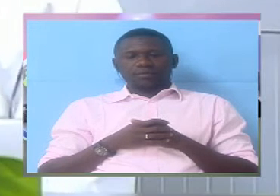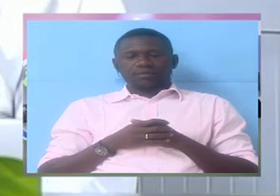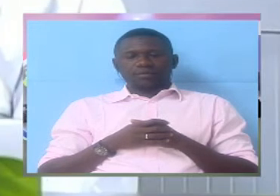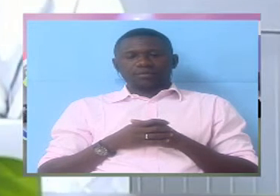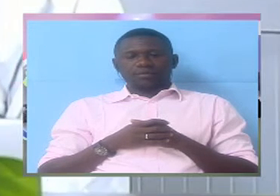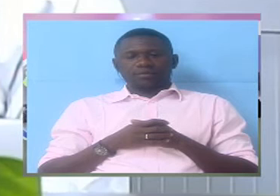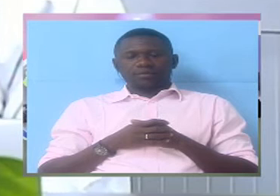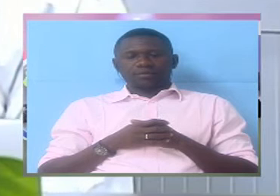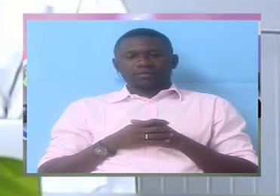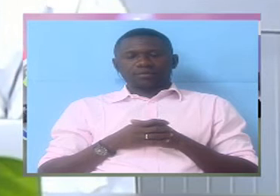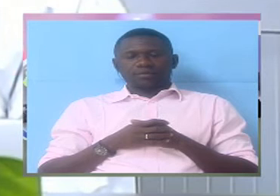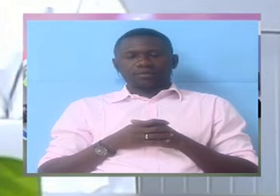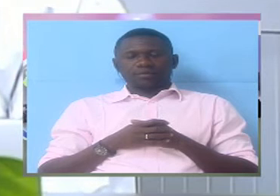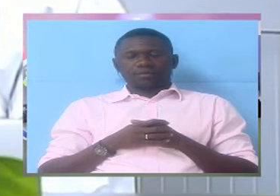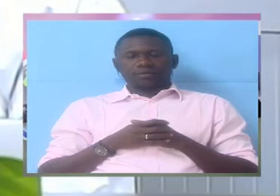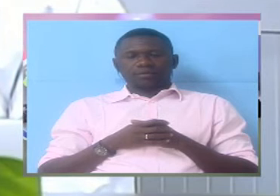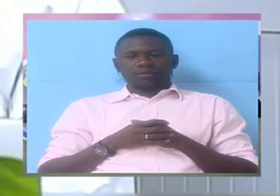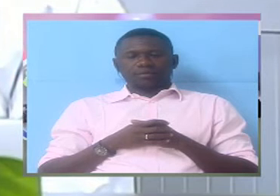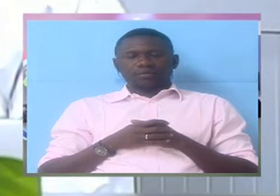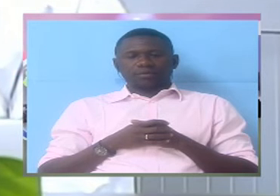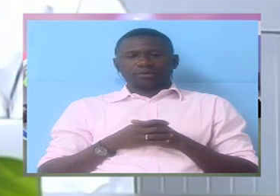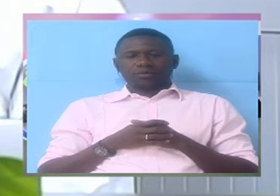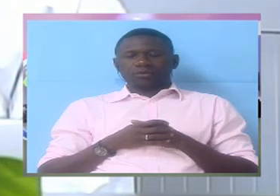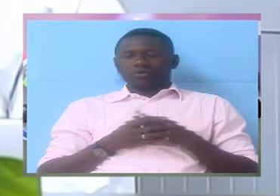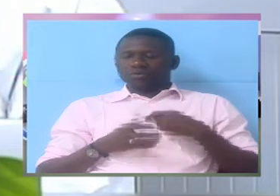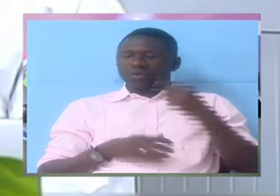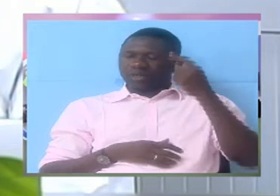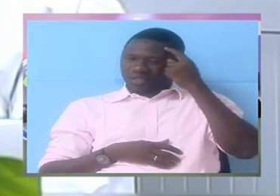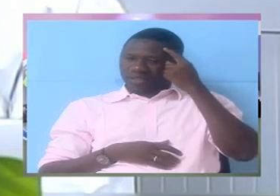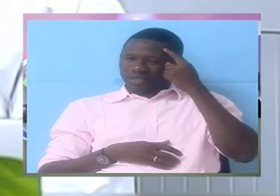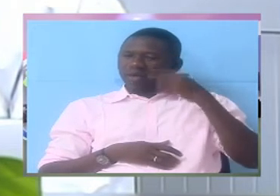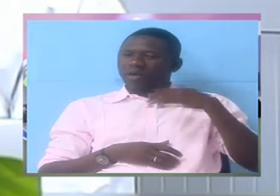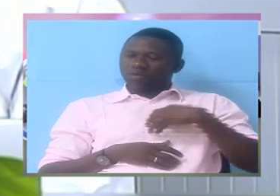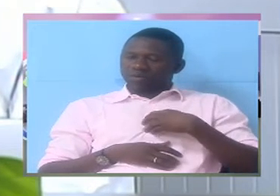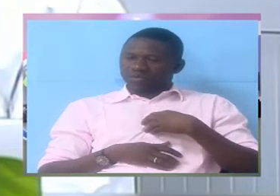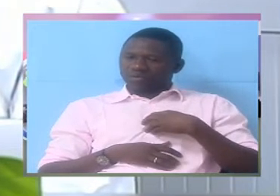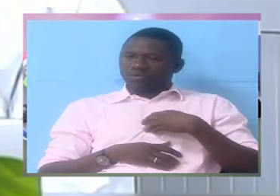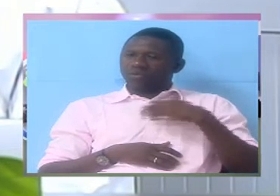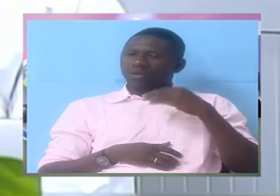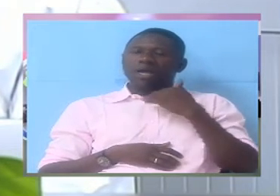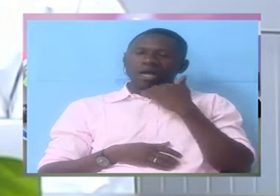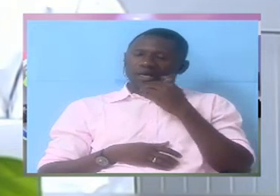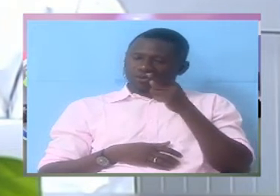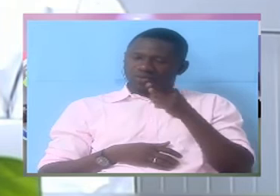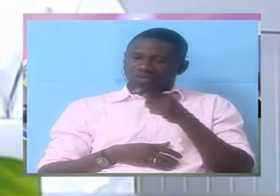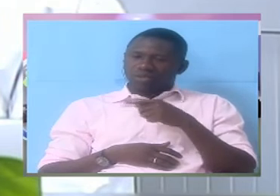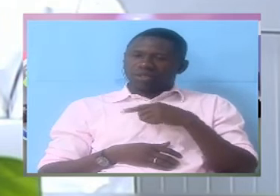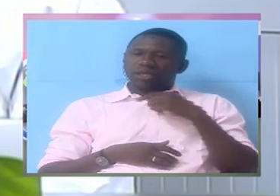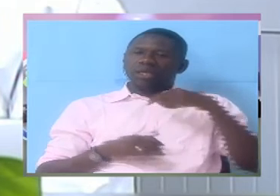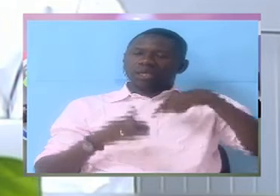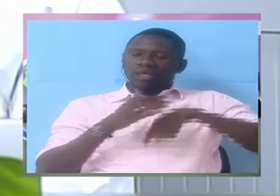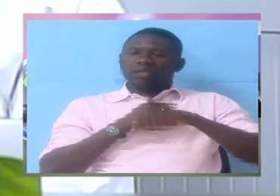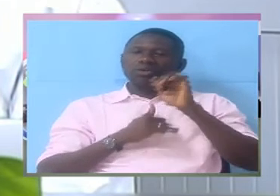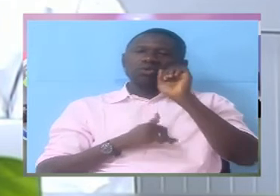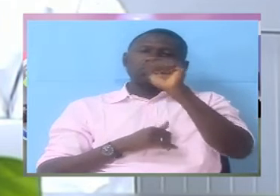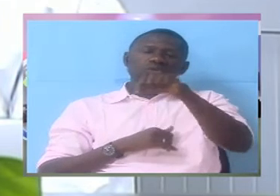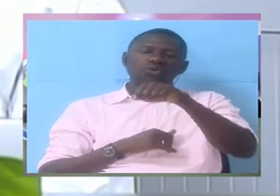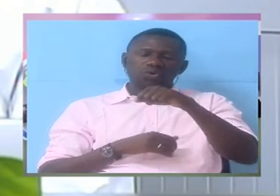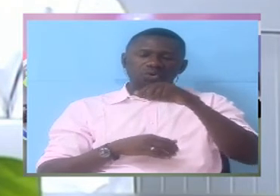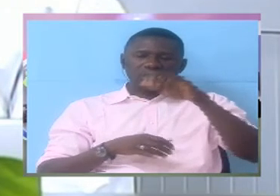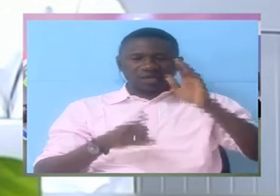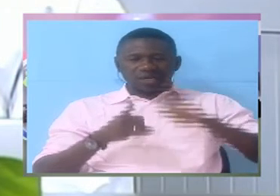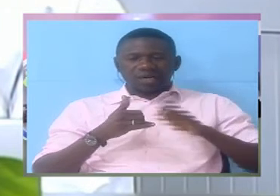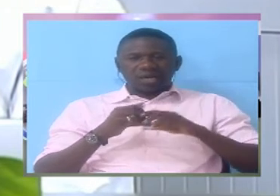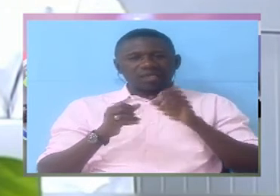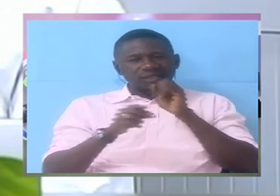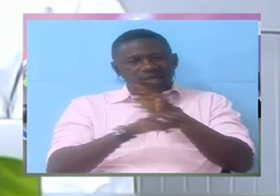doing. Oto njikita warambie dani lako, ila kalima labanga lukono, isi yama role di mea lonko,